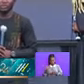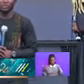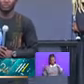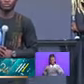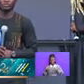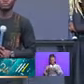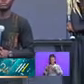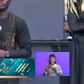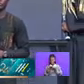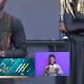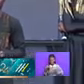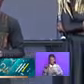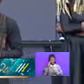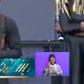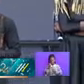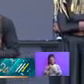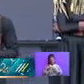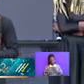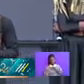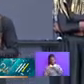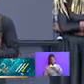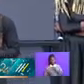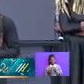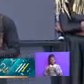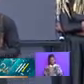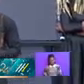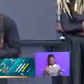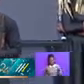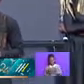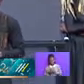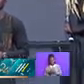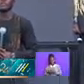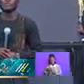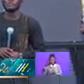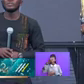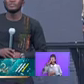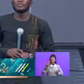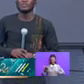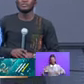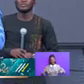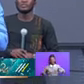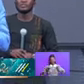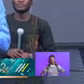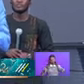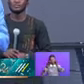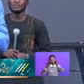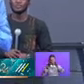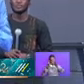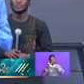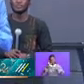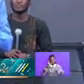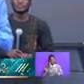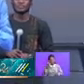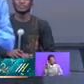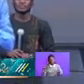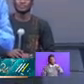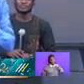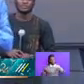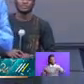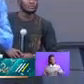next thing God is going to be doing in this ministry is that God is going to be raising fruitful